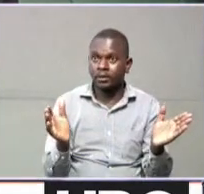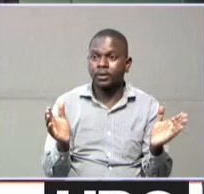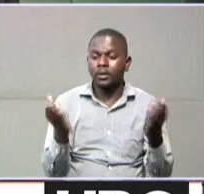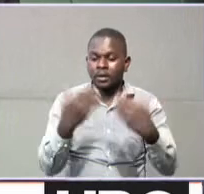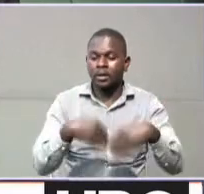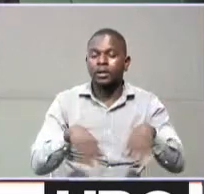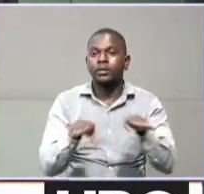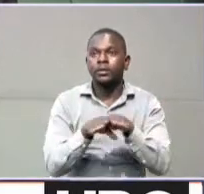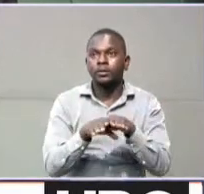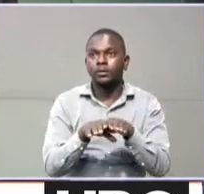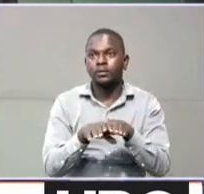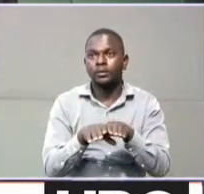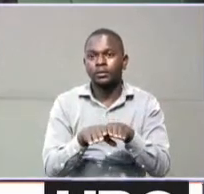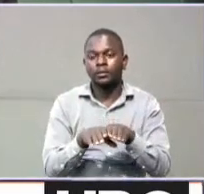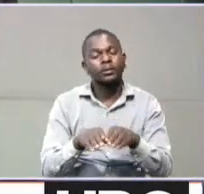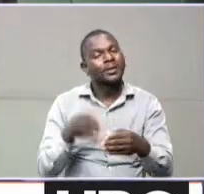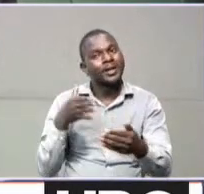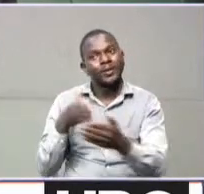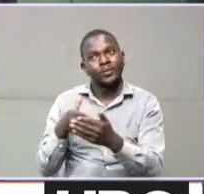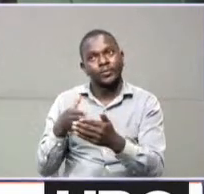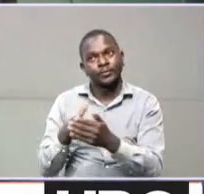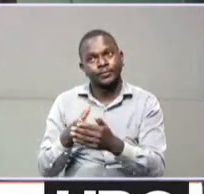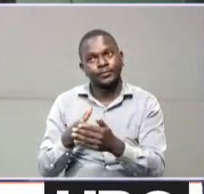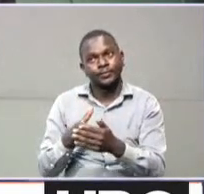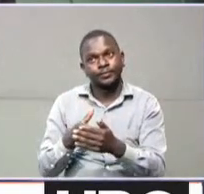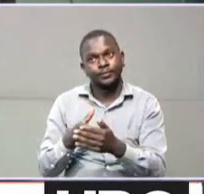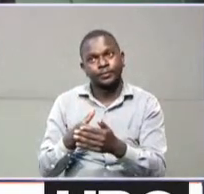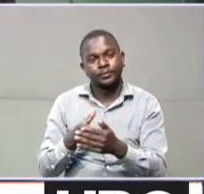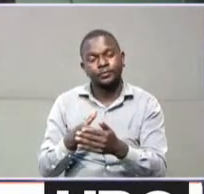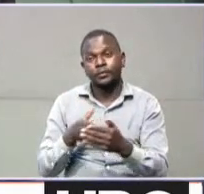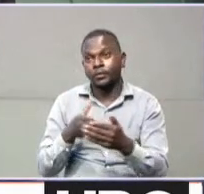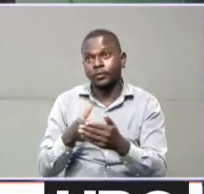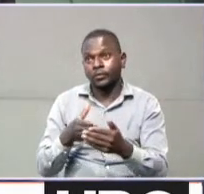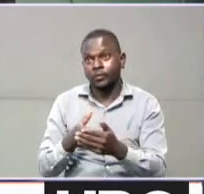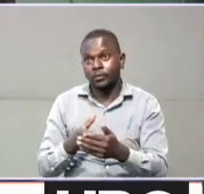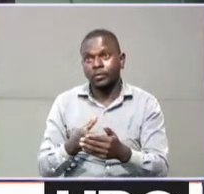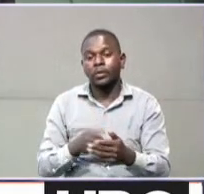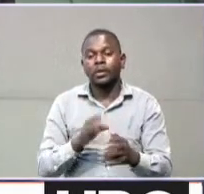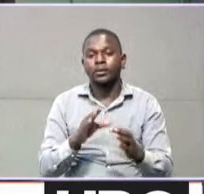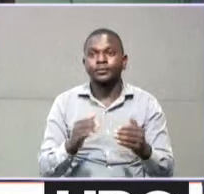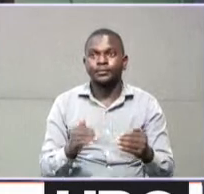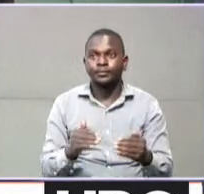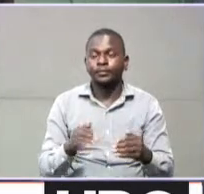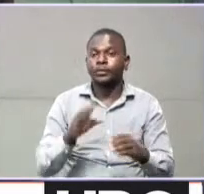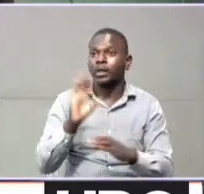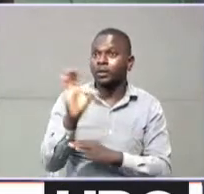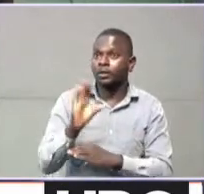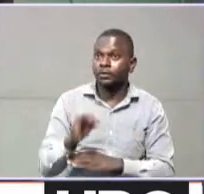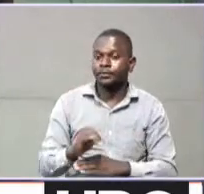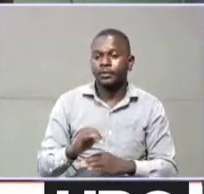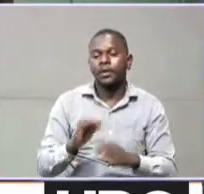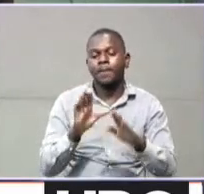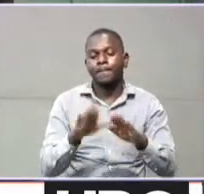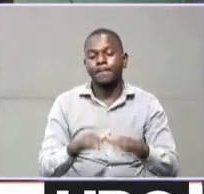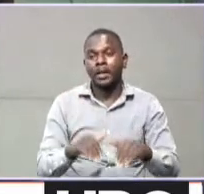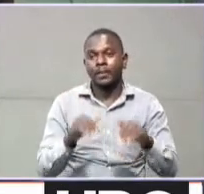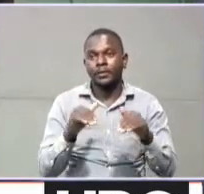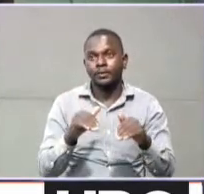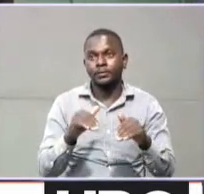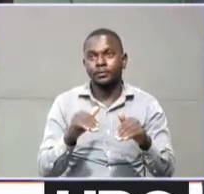agreement has affected that affects the composition of committees of parliament